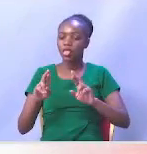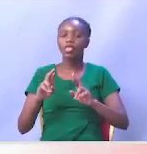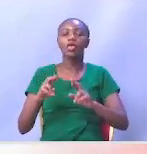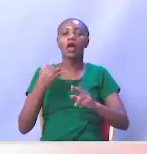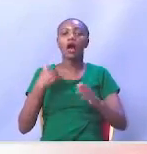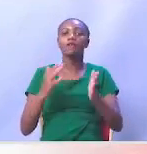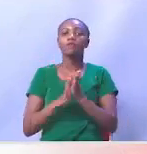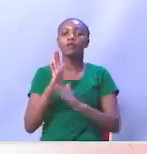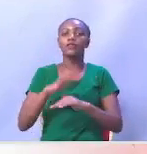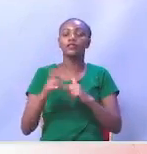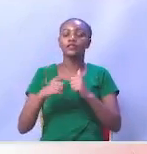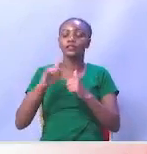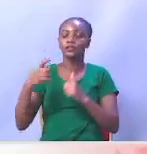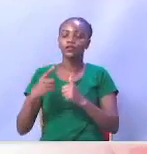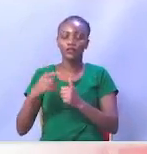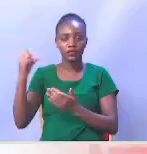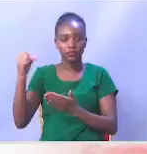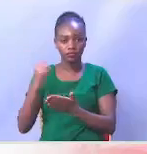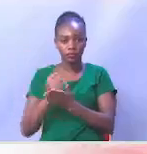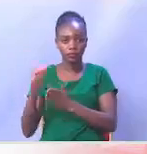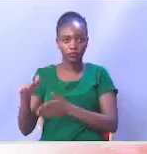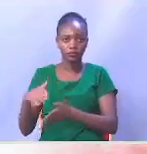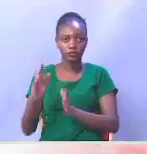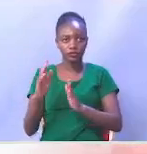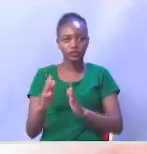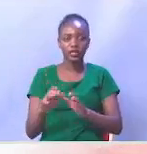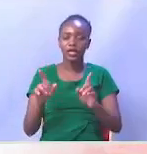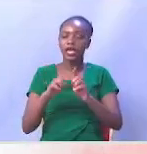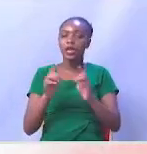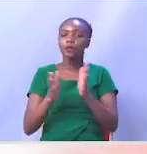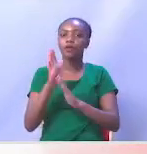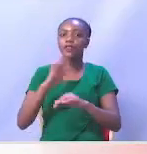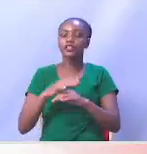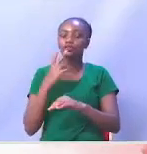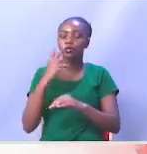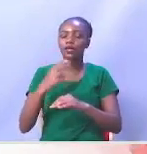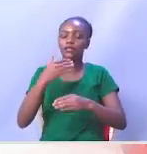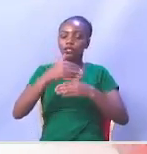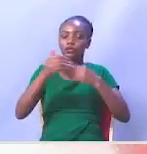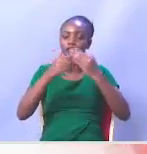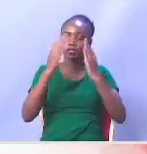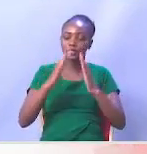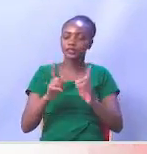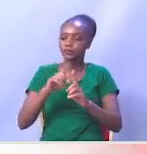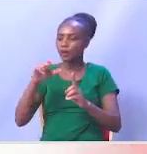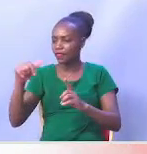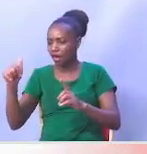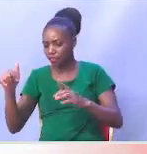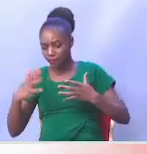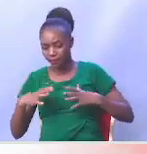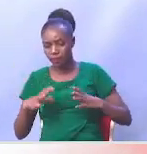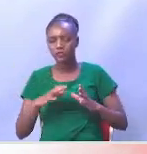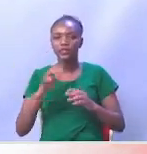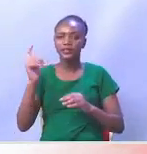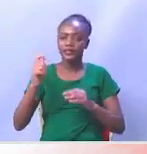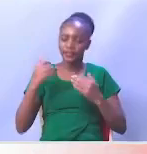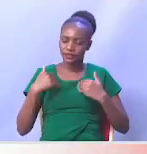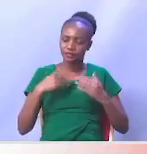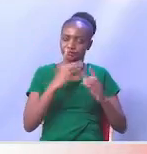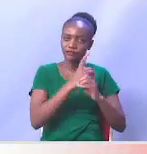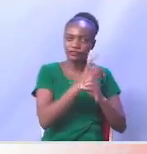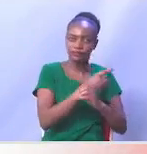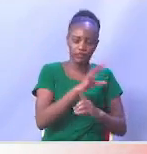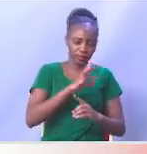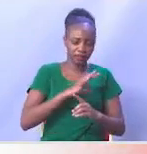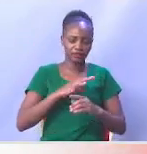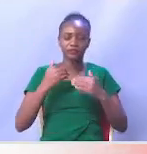over 6,000 direct jobs, with over 200 subcontractors and hundreds of other local suppliers of building materials benefiting.